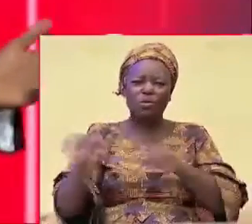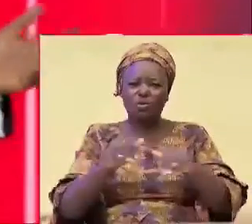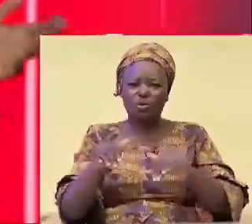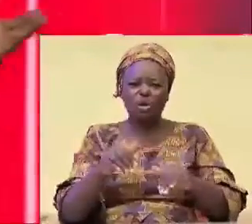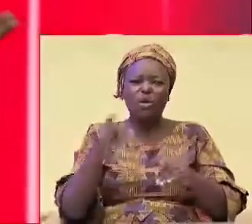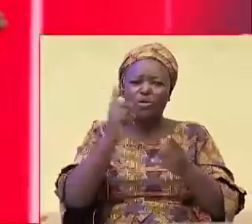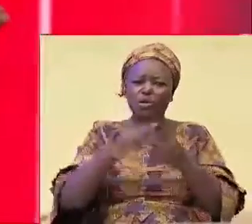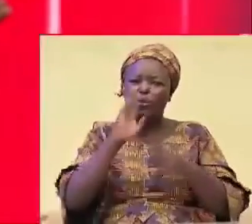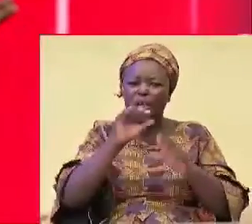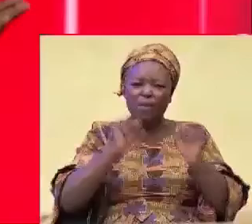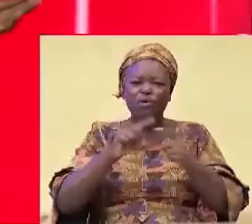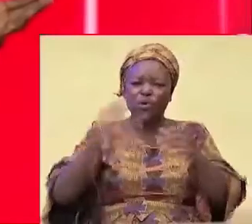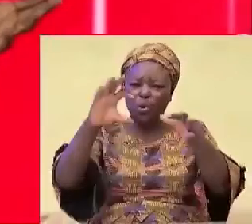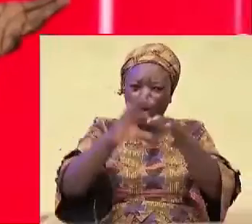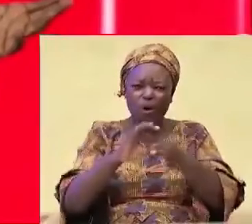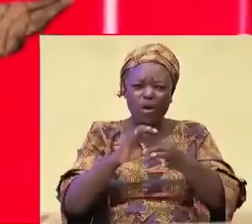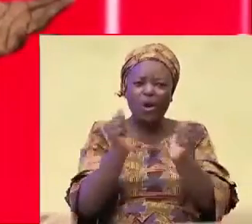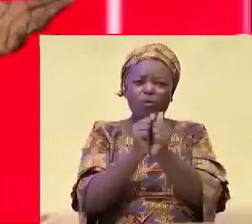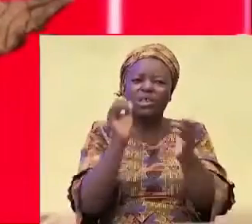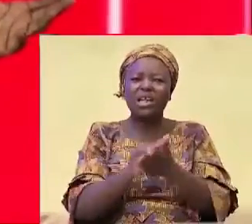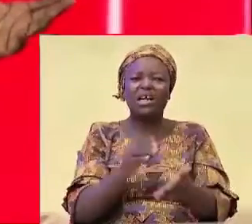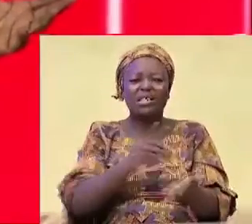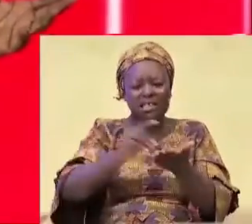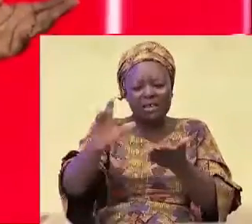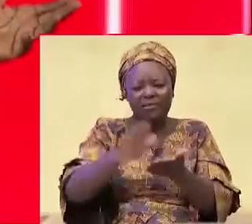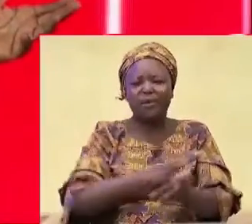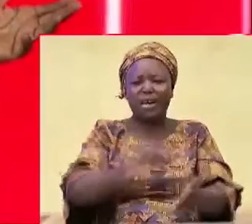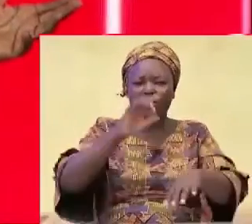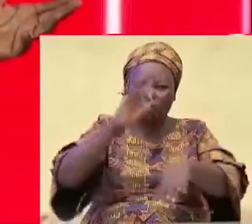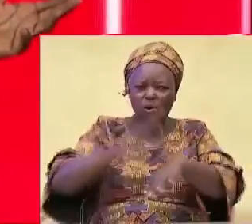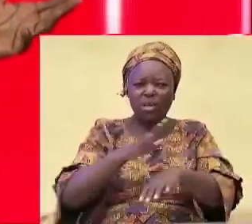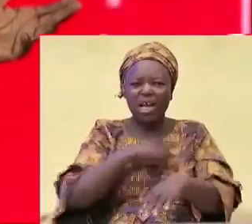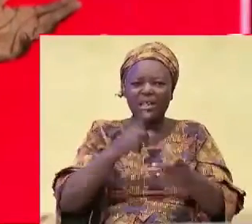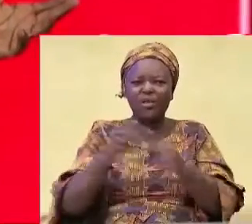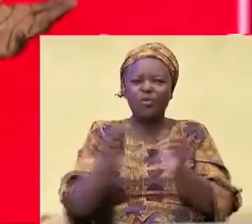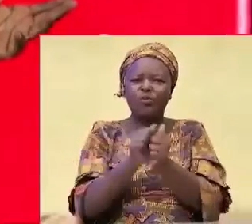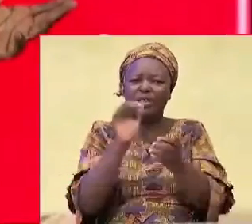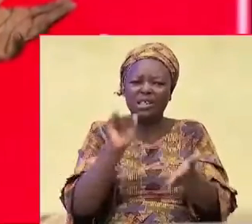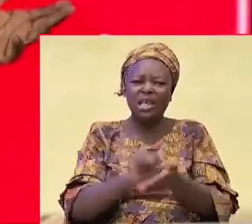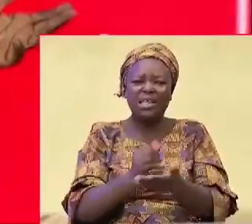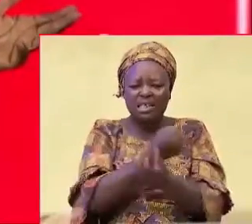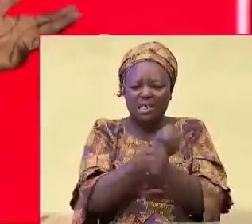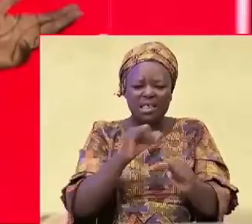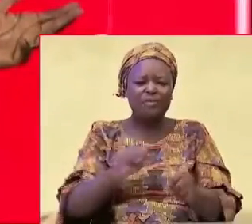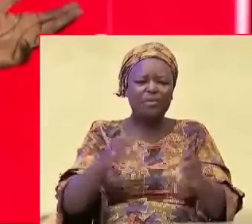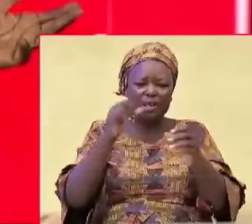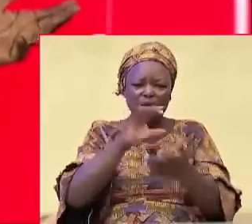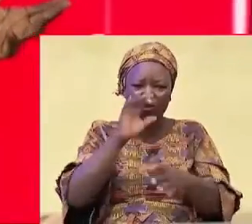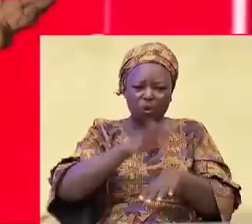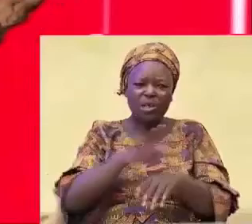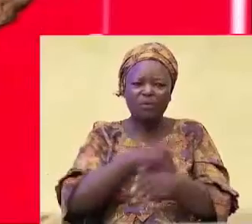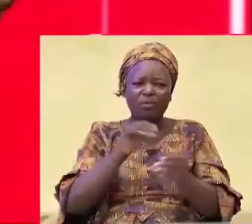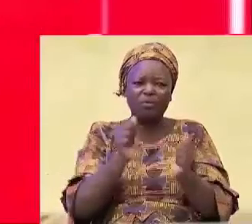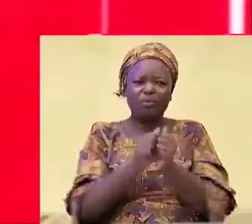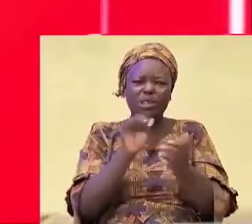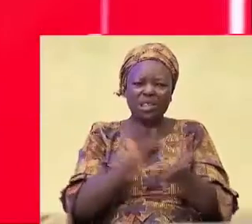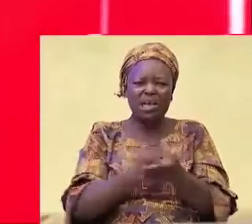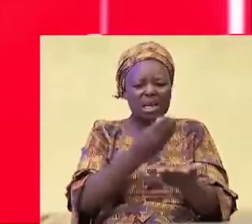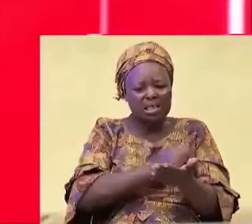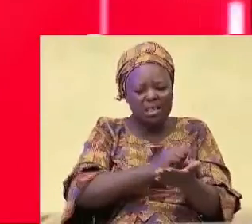able to connect with that divine touch, and with that saving touch, and with